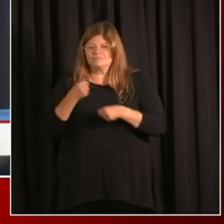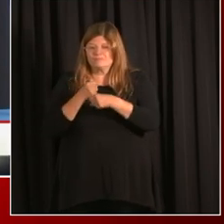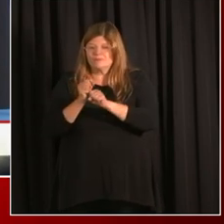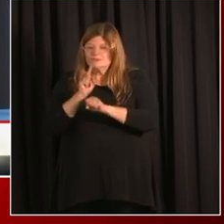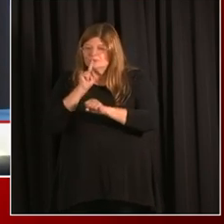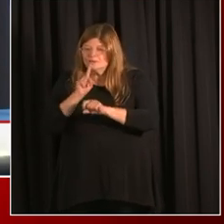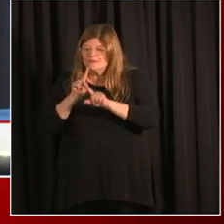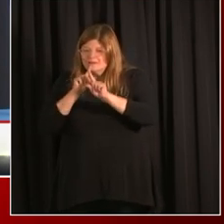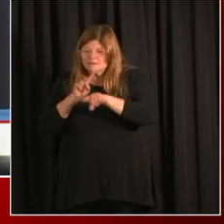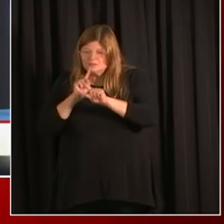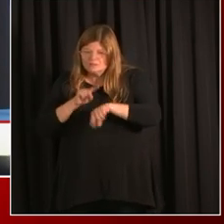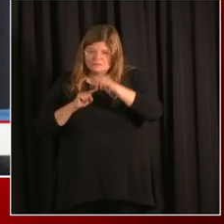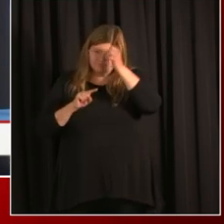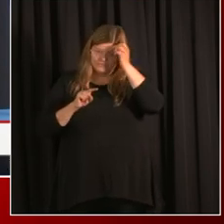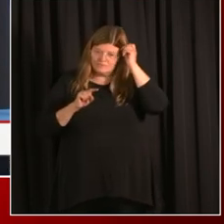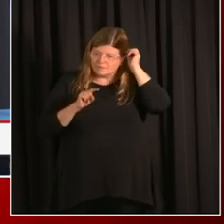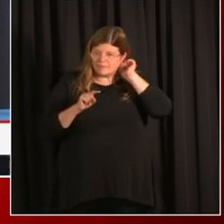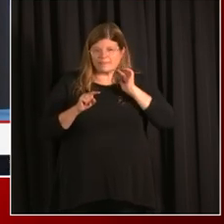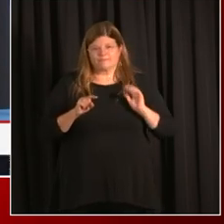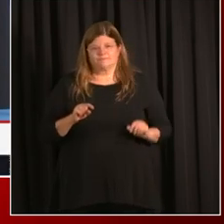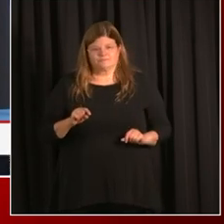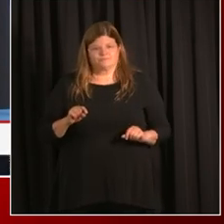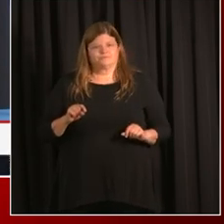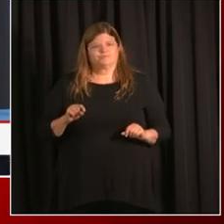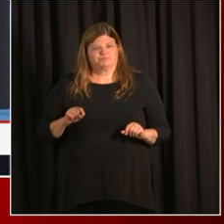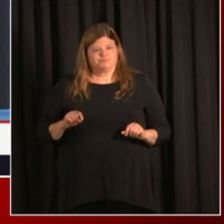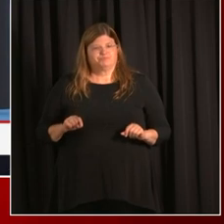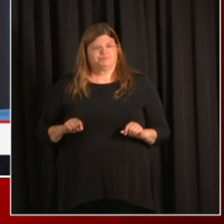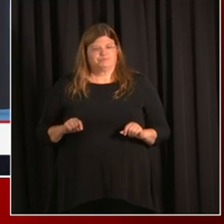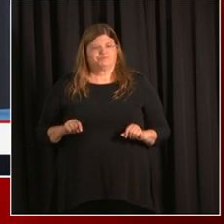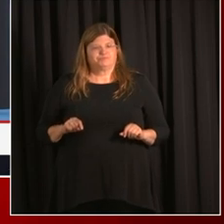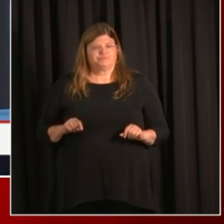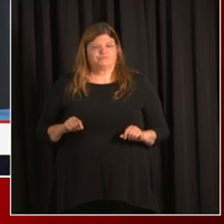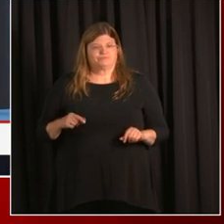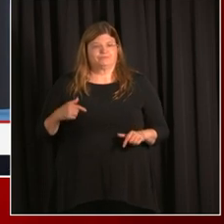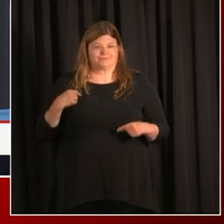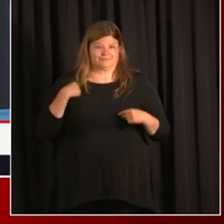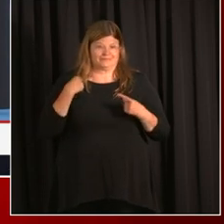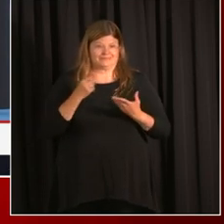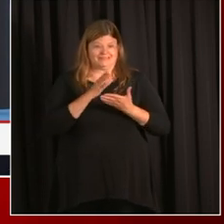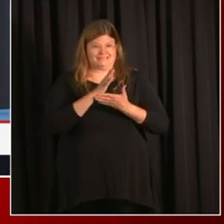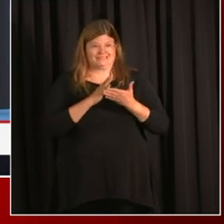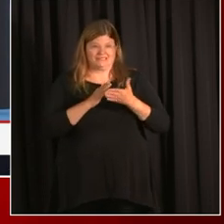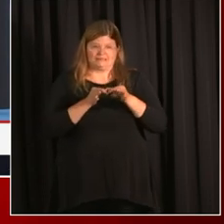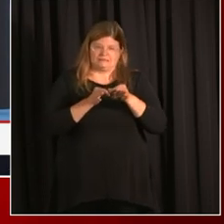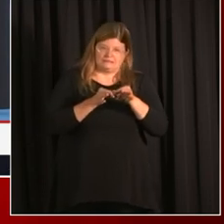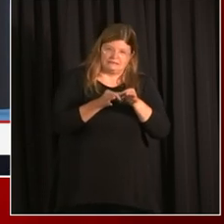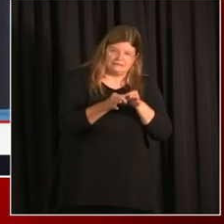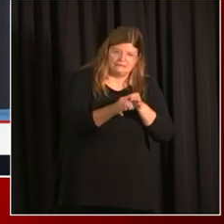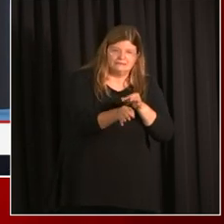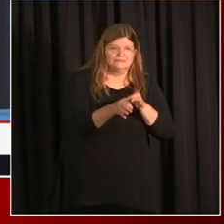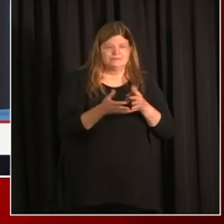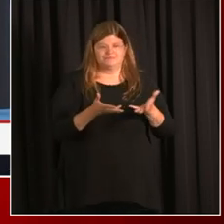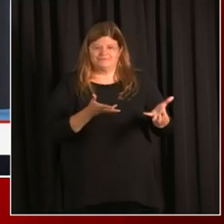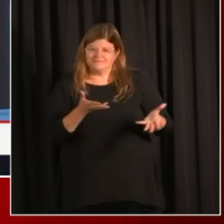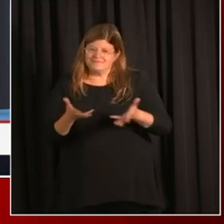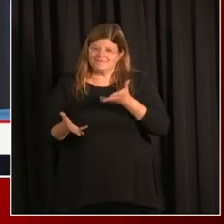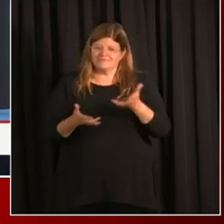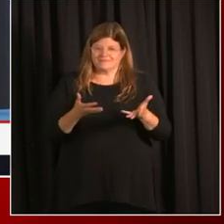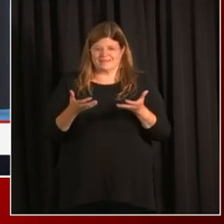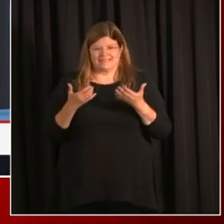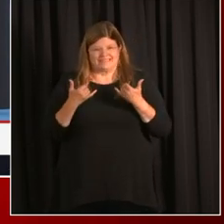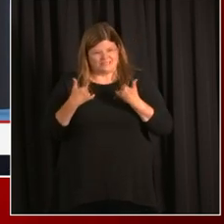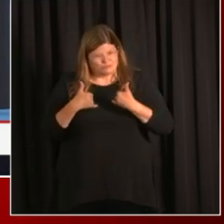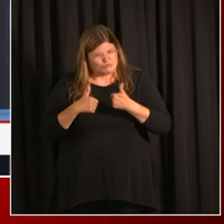have an answer. I do know that there have been some delays, but working very quickly to